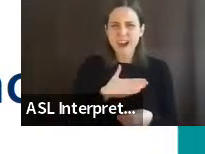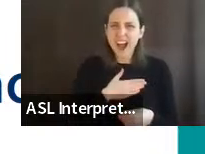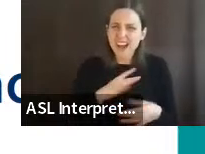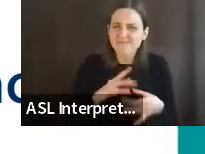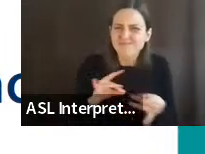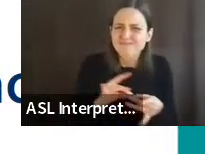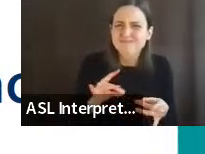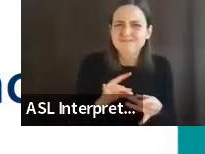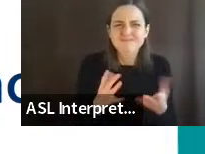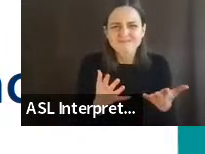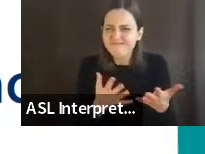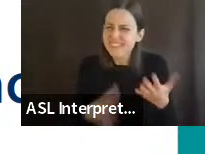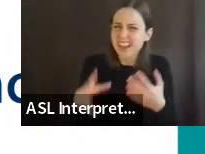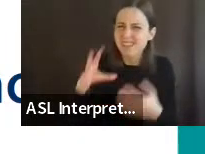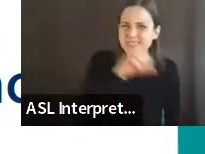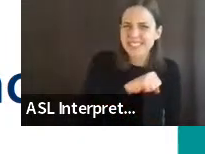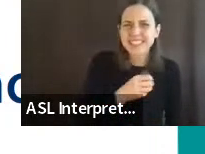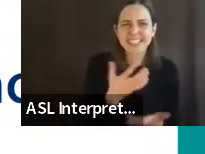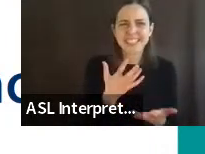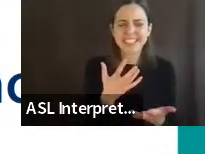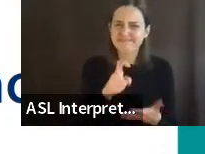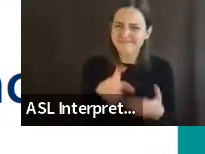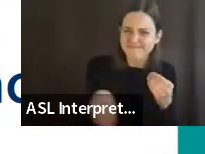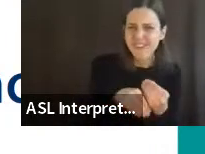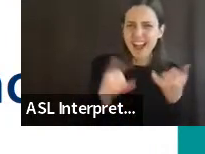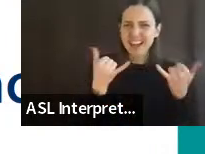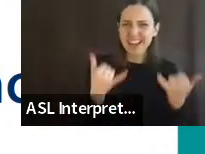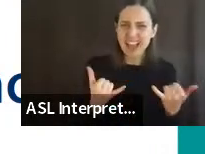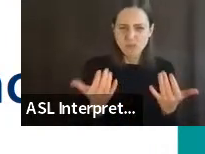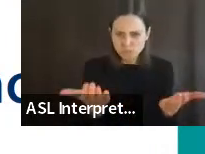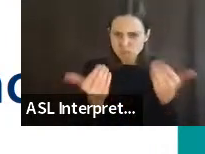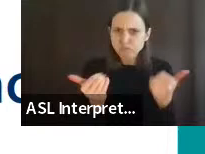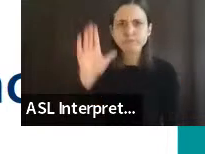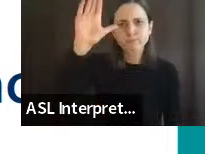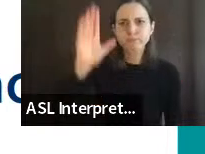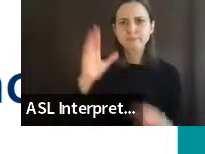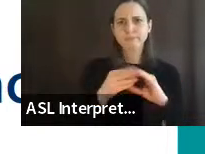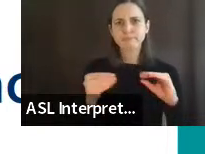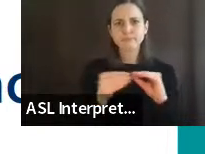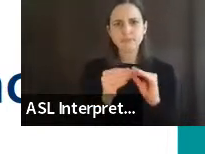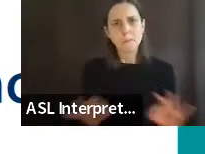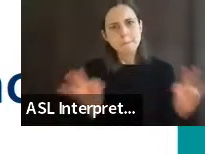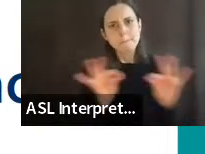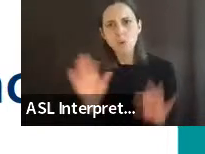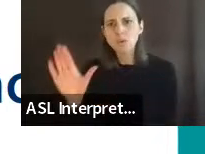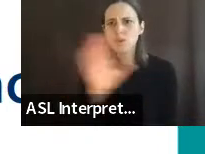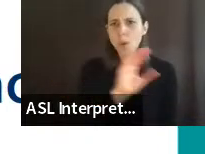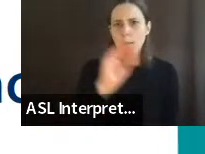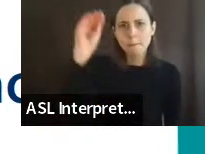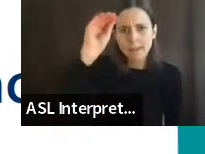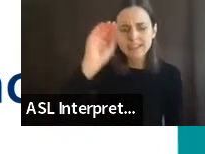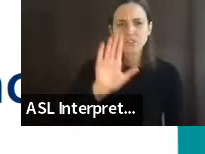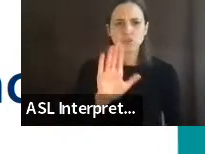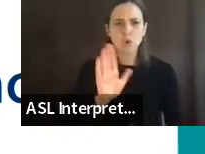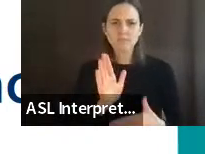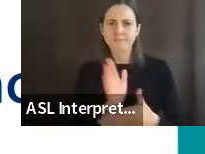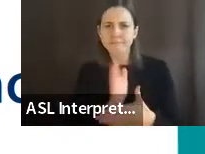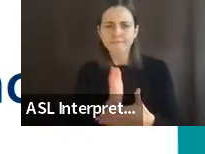to modify it to make sure that we're ensuring what you said is being heard and documented.